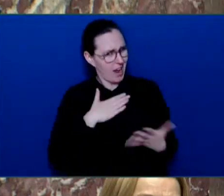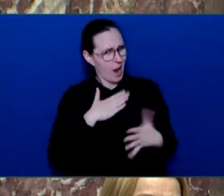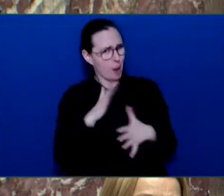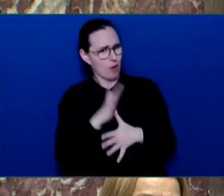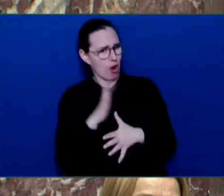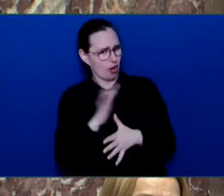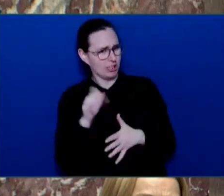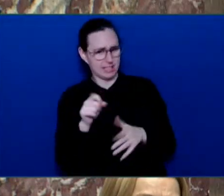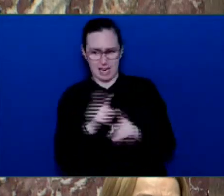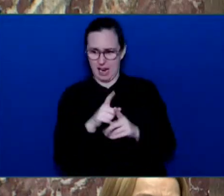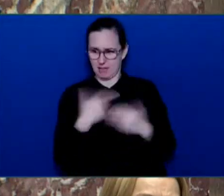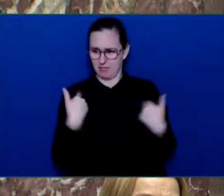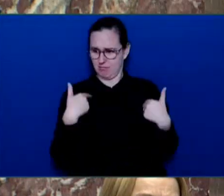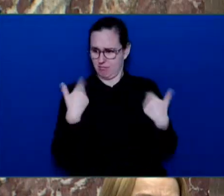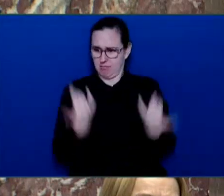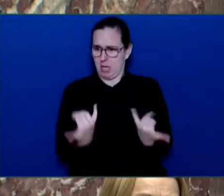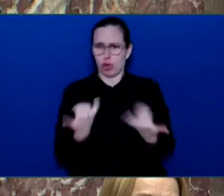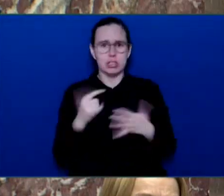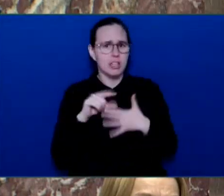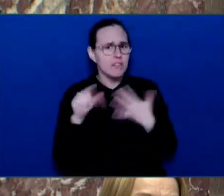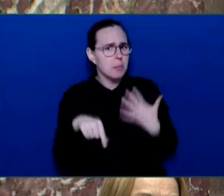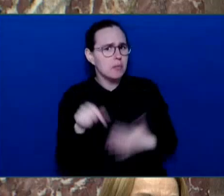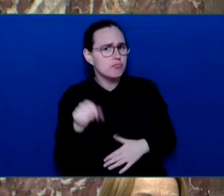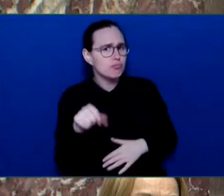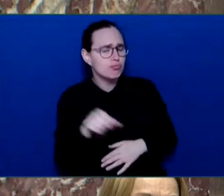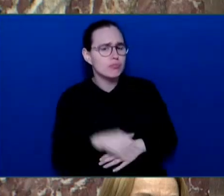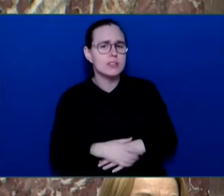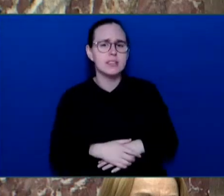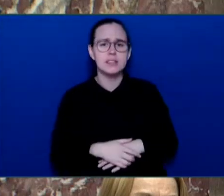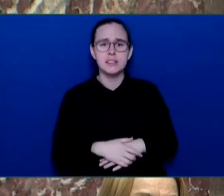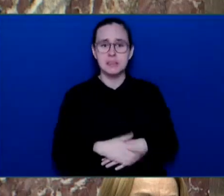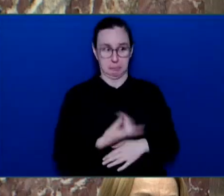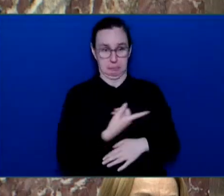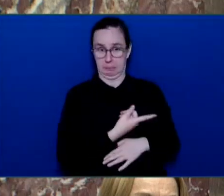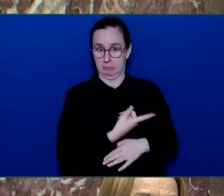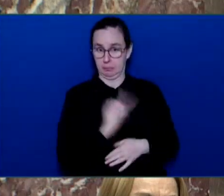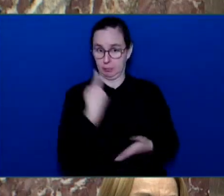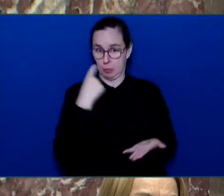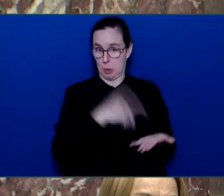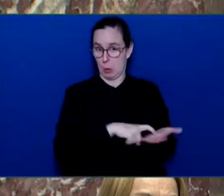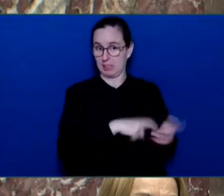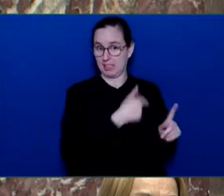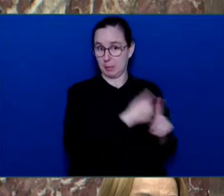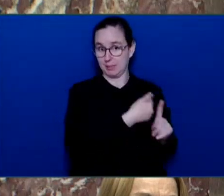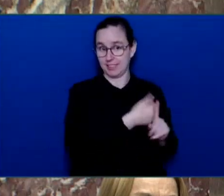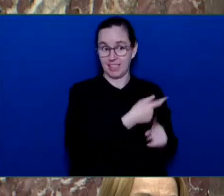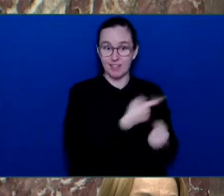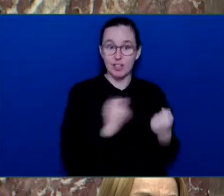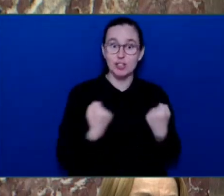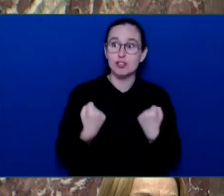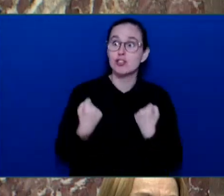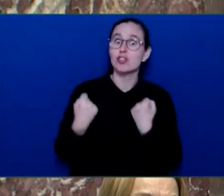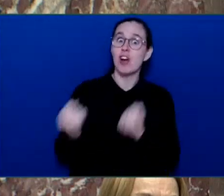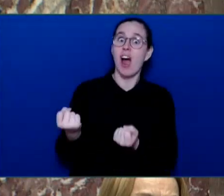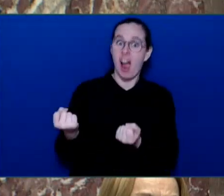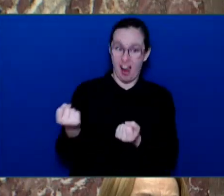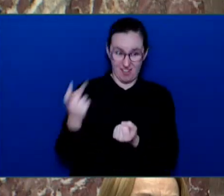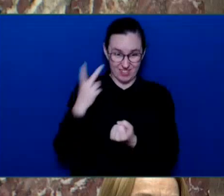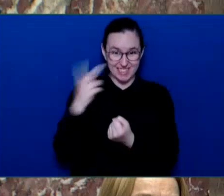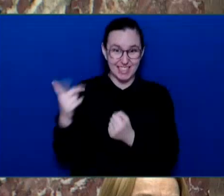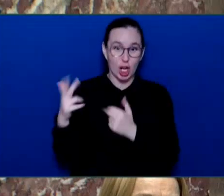I'm sure he can't help but notice driving through the corridor that there is significant construction activity happening on Highway 1